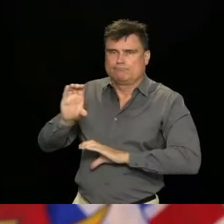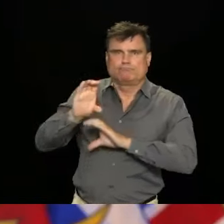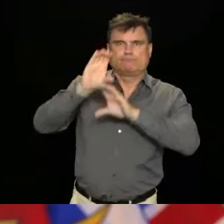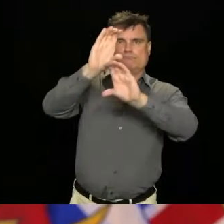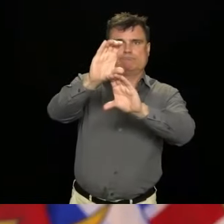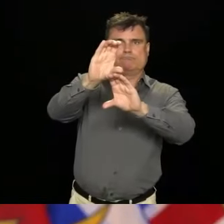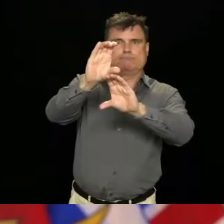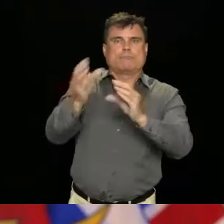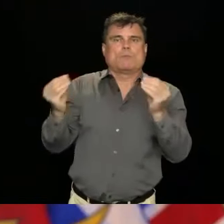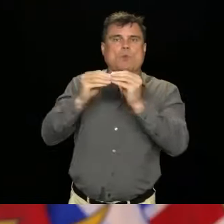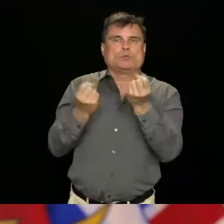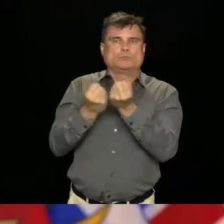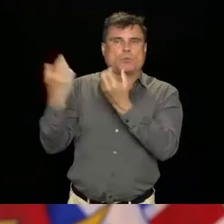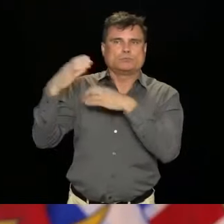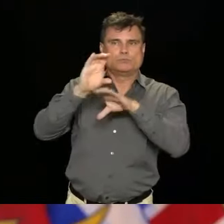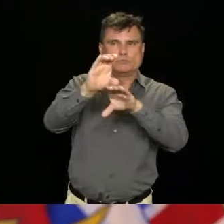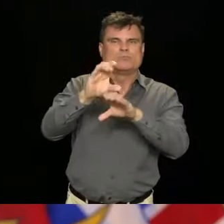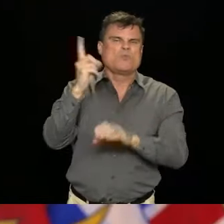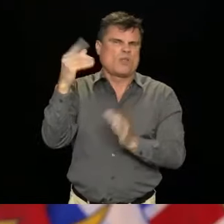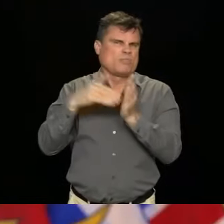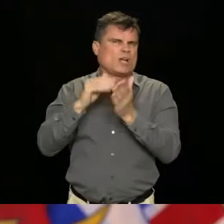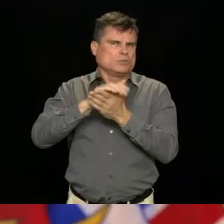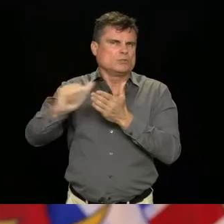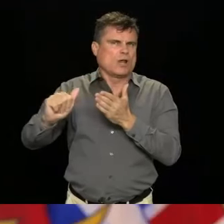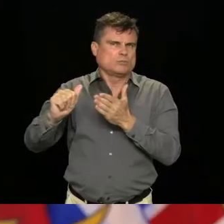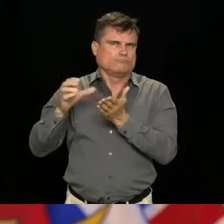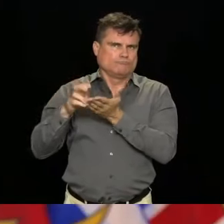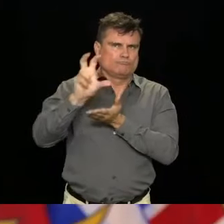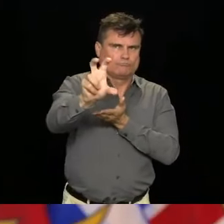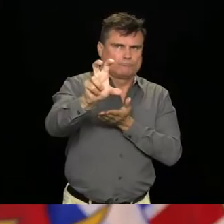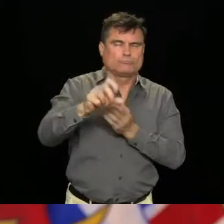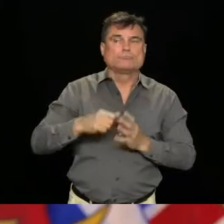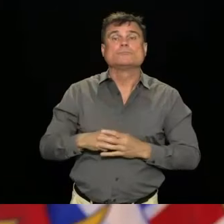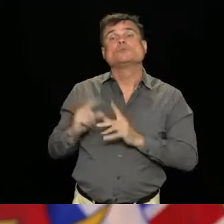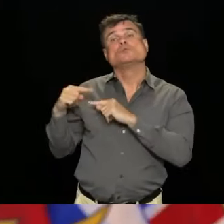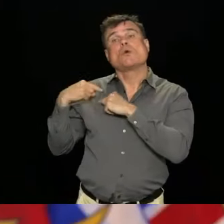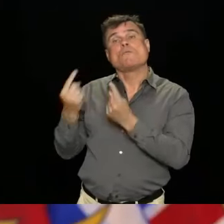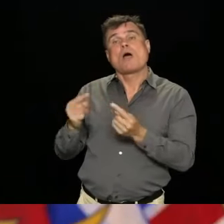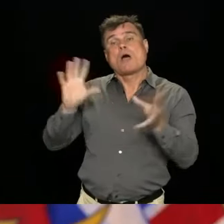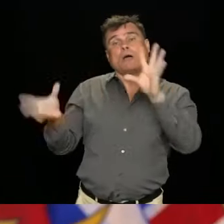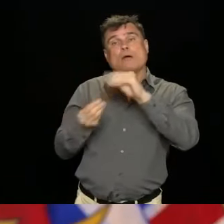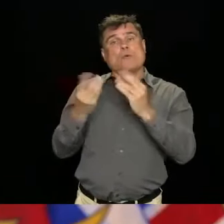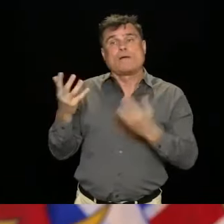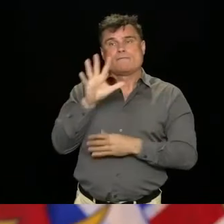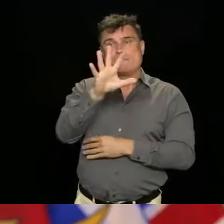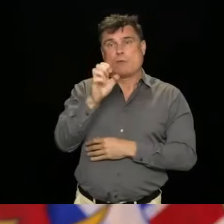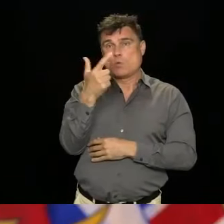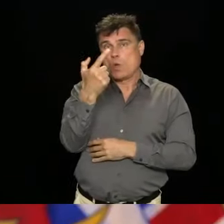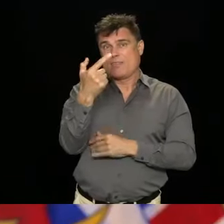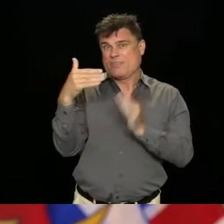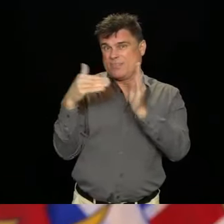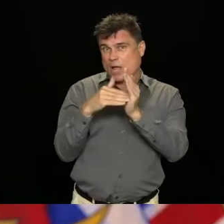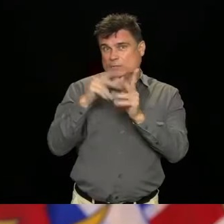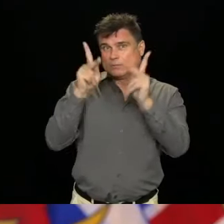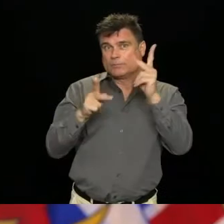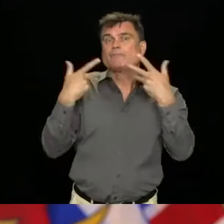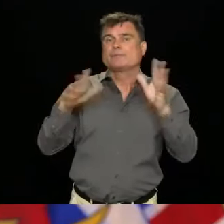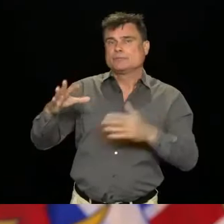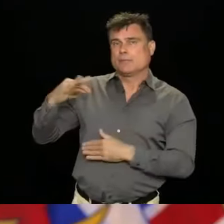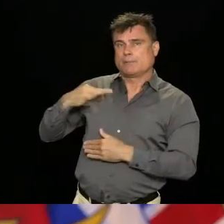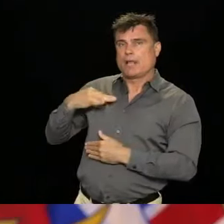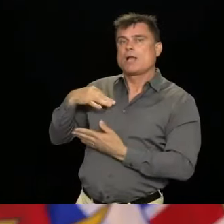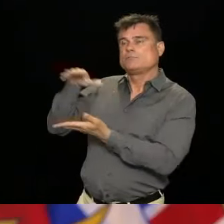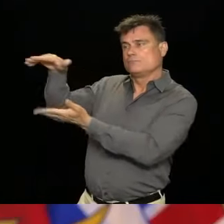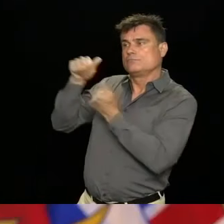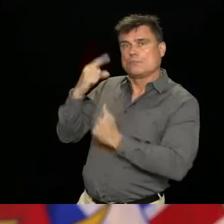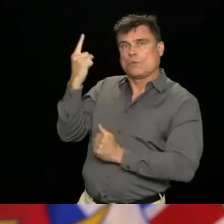time. As of today, more than 521,000 people in British Columbia have received the $1,000